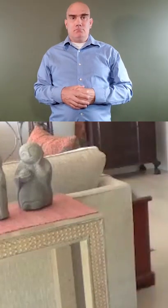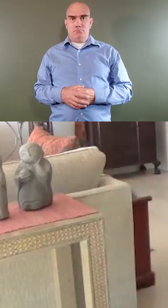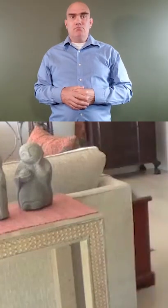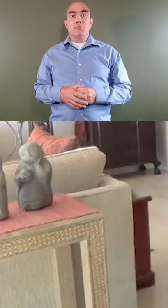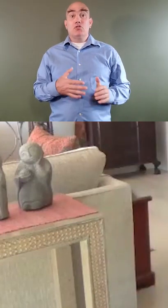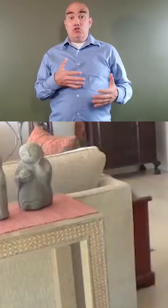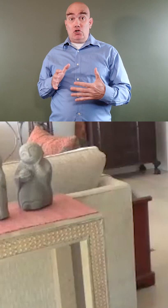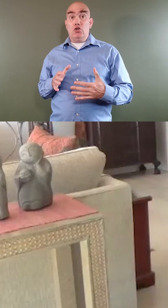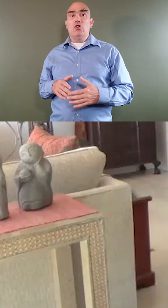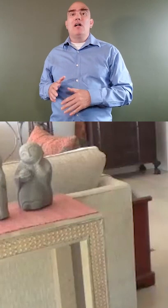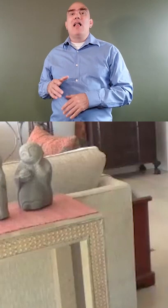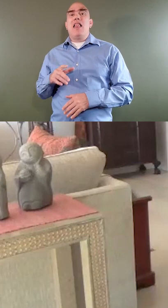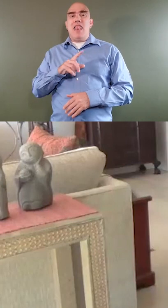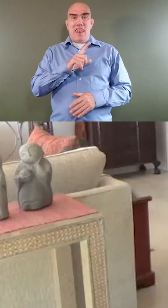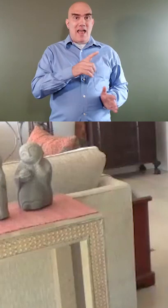Turn up on the left,